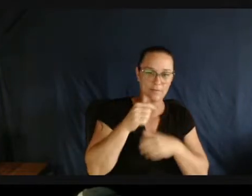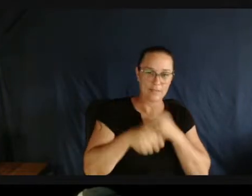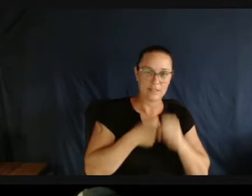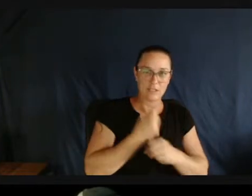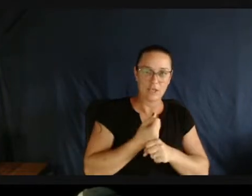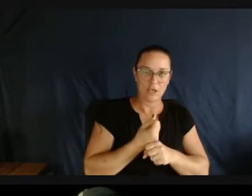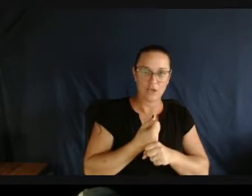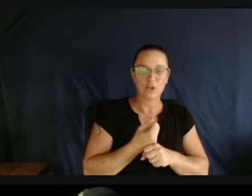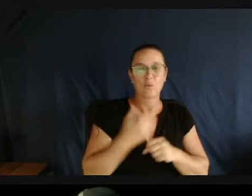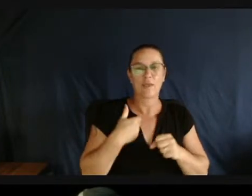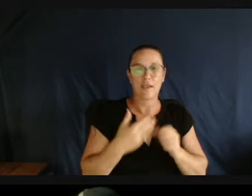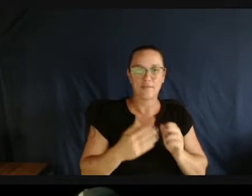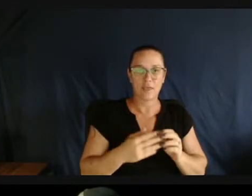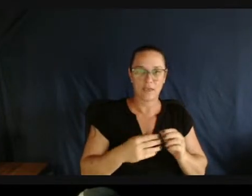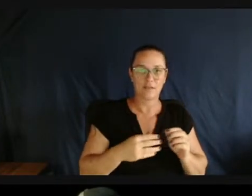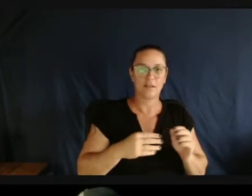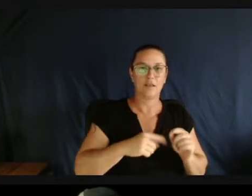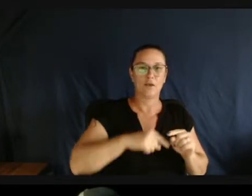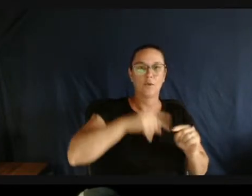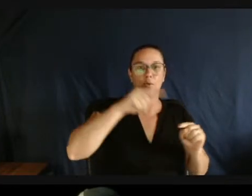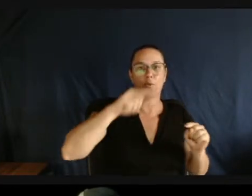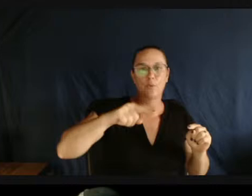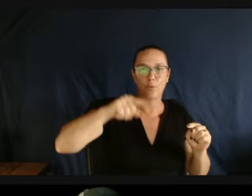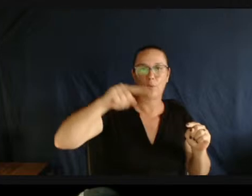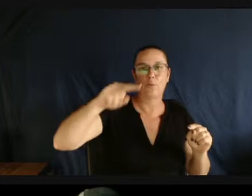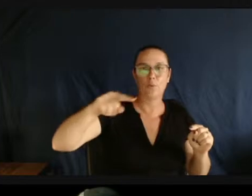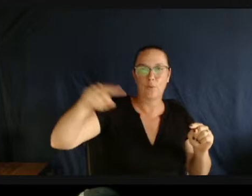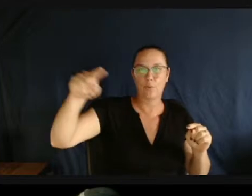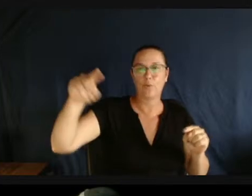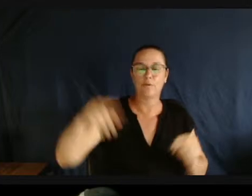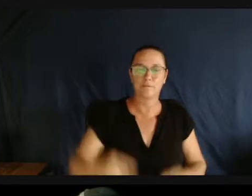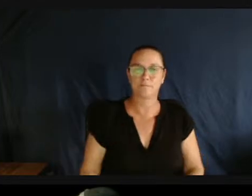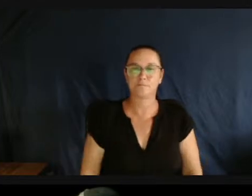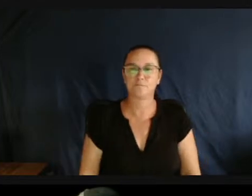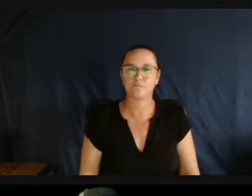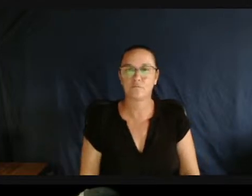interruptions of intrusions and eruptions across the volcano.